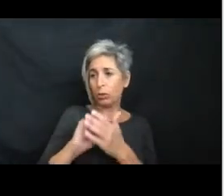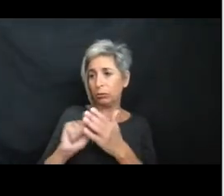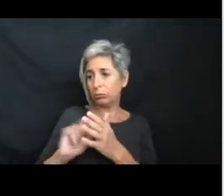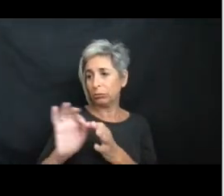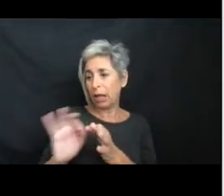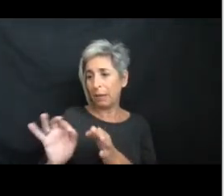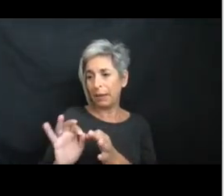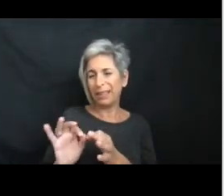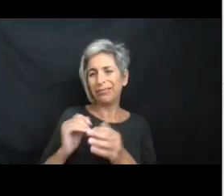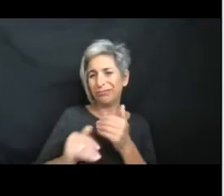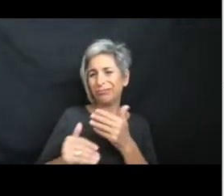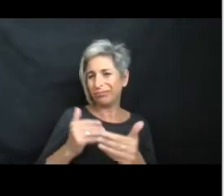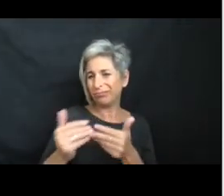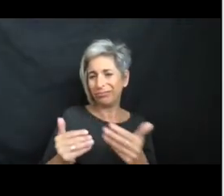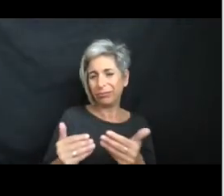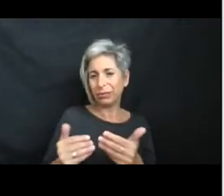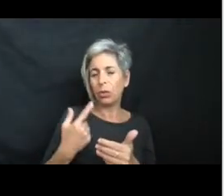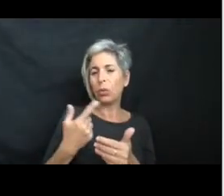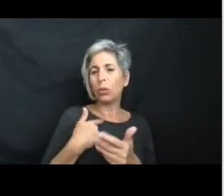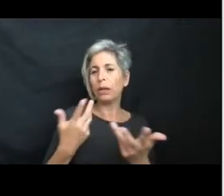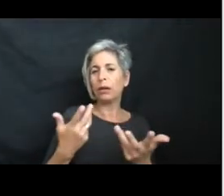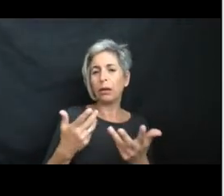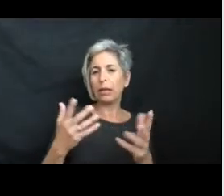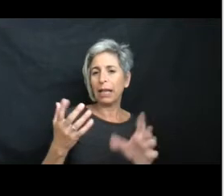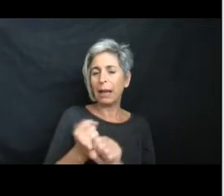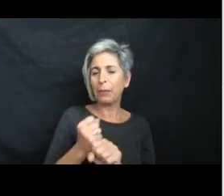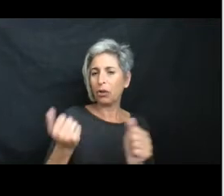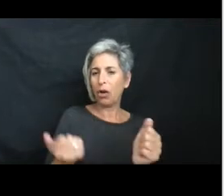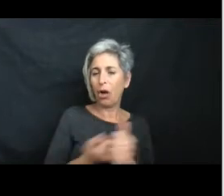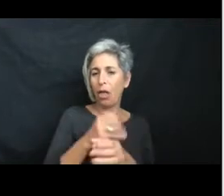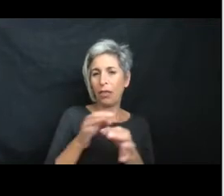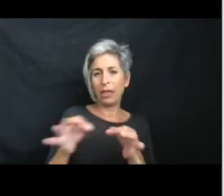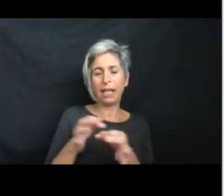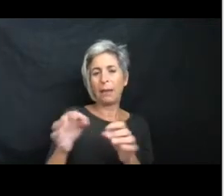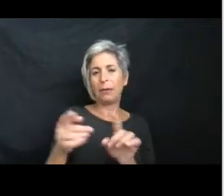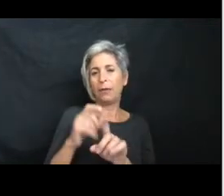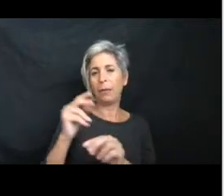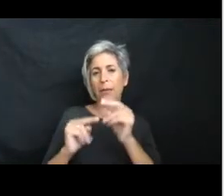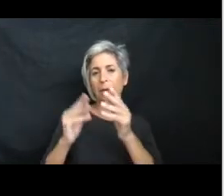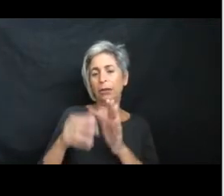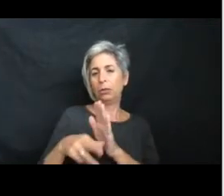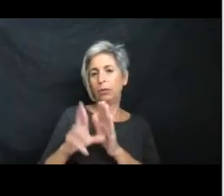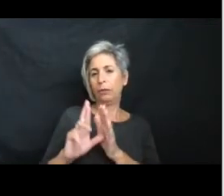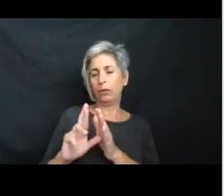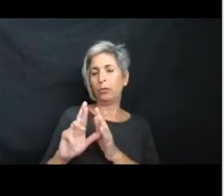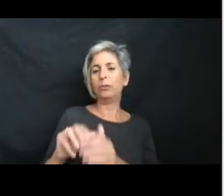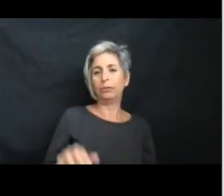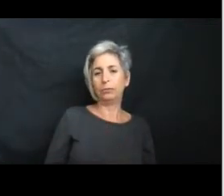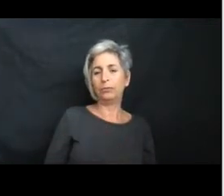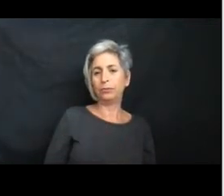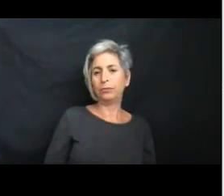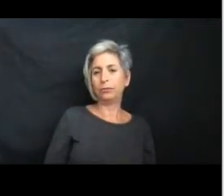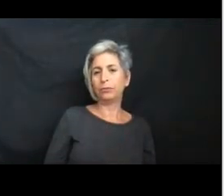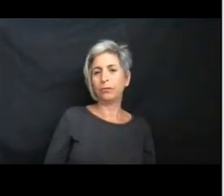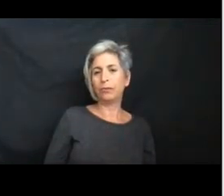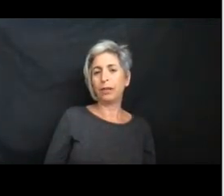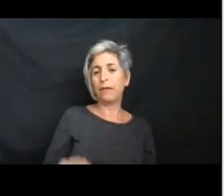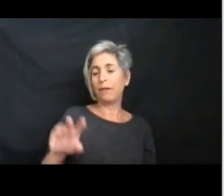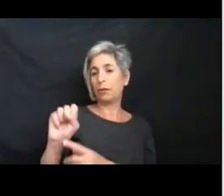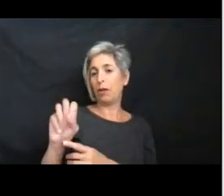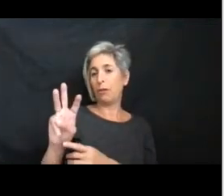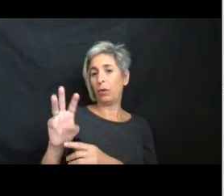so on and so forth. We are actually capturing all those comments from the Bluebeam review PDF software and storing it